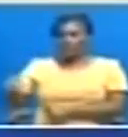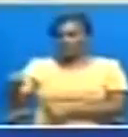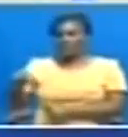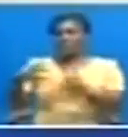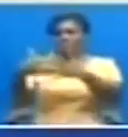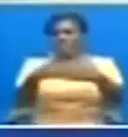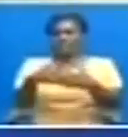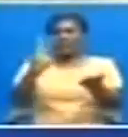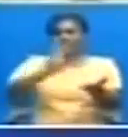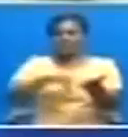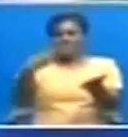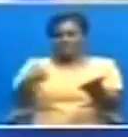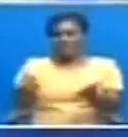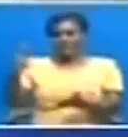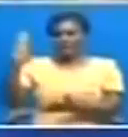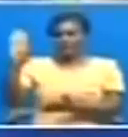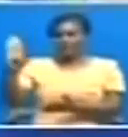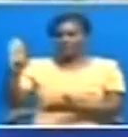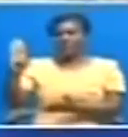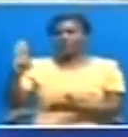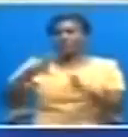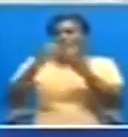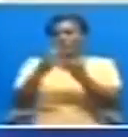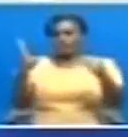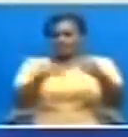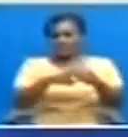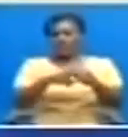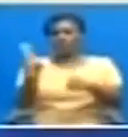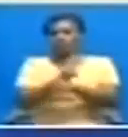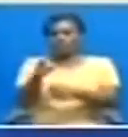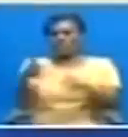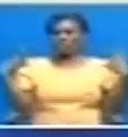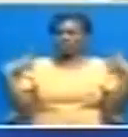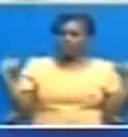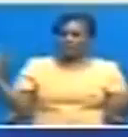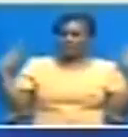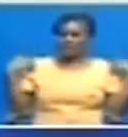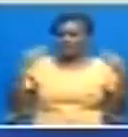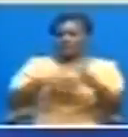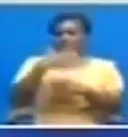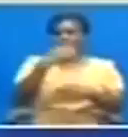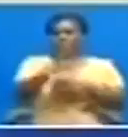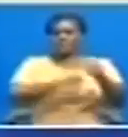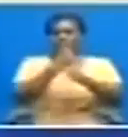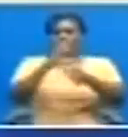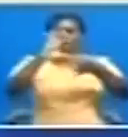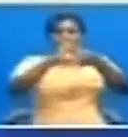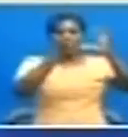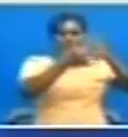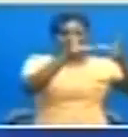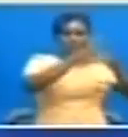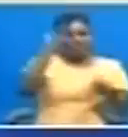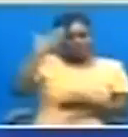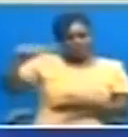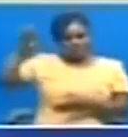mark to make it to the core teams of the RB World Sevens, are using the Safari Sevens to sharpen their armor in preparation for next year's Olympics. Brazil have been